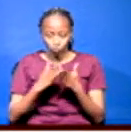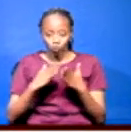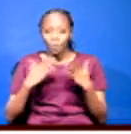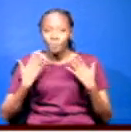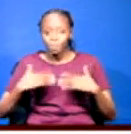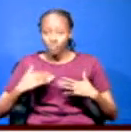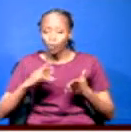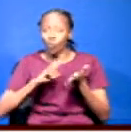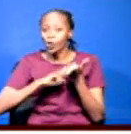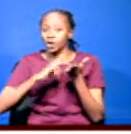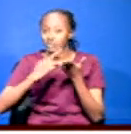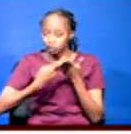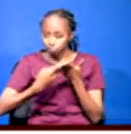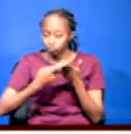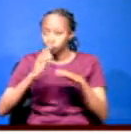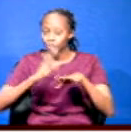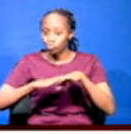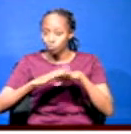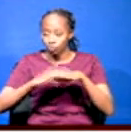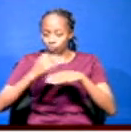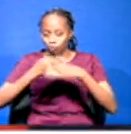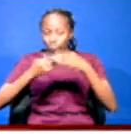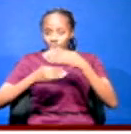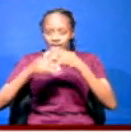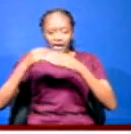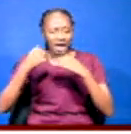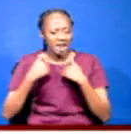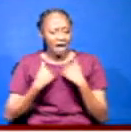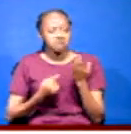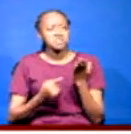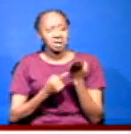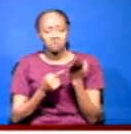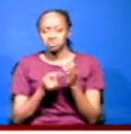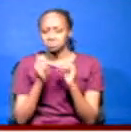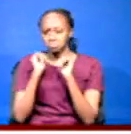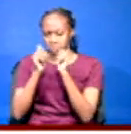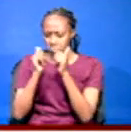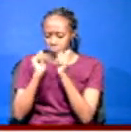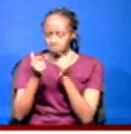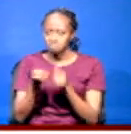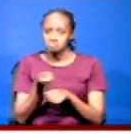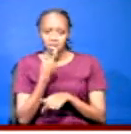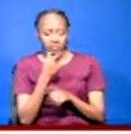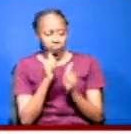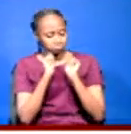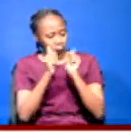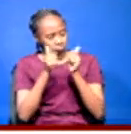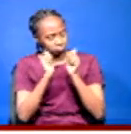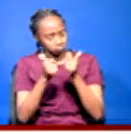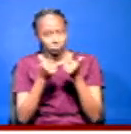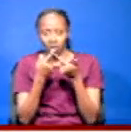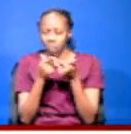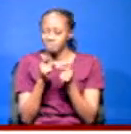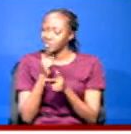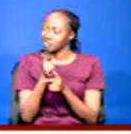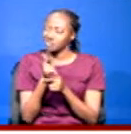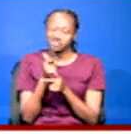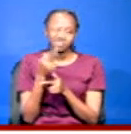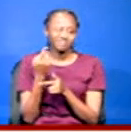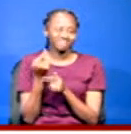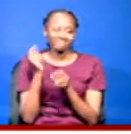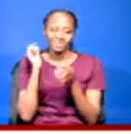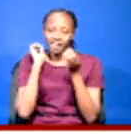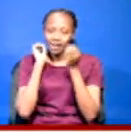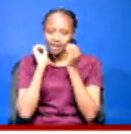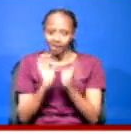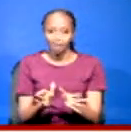system. We can have the latest technology, modern medicines, but all these are futile if